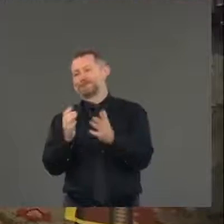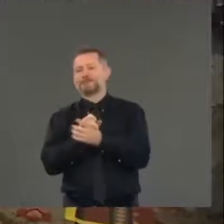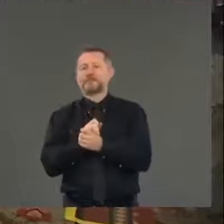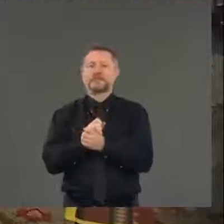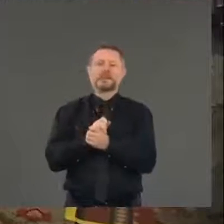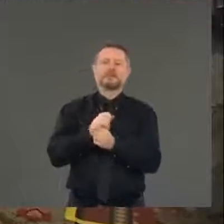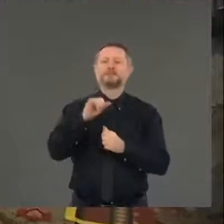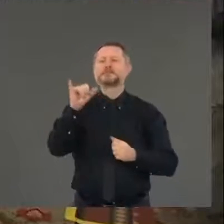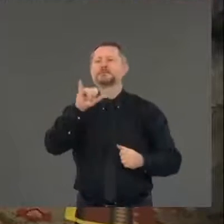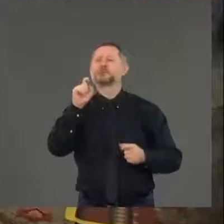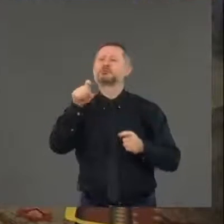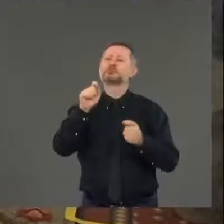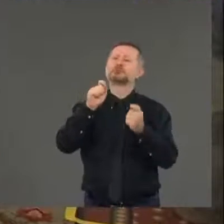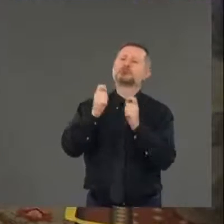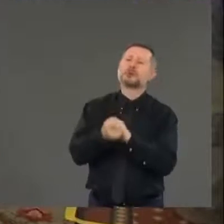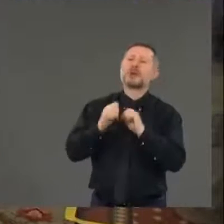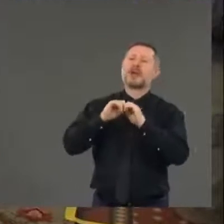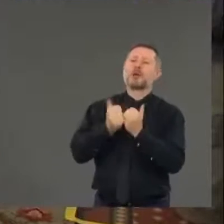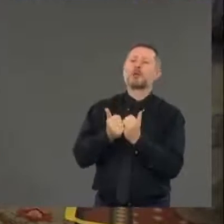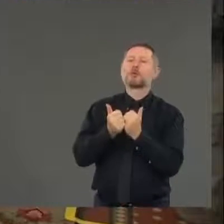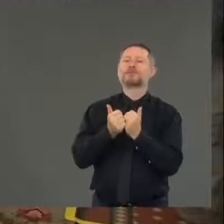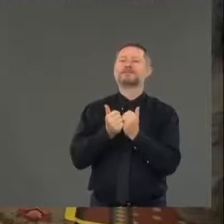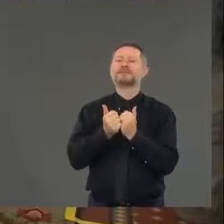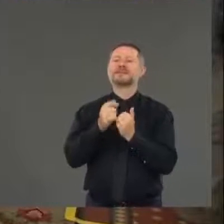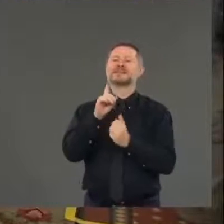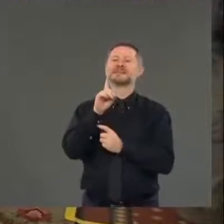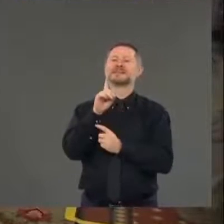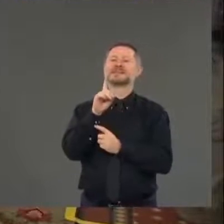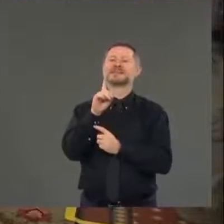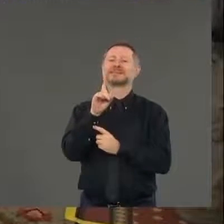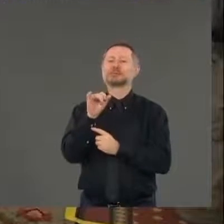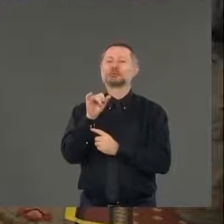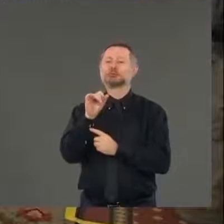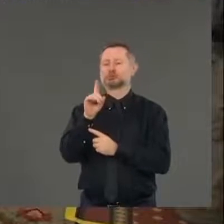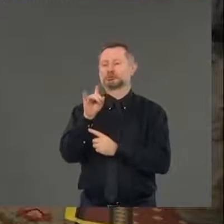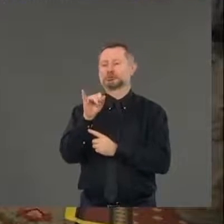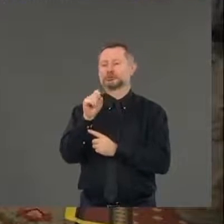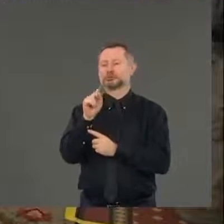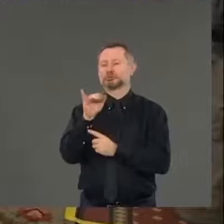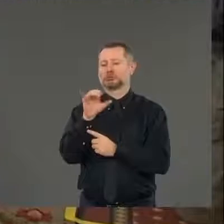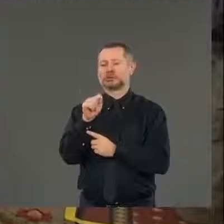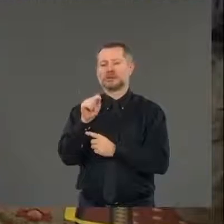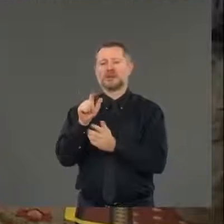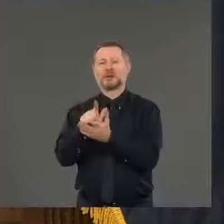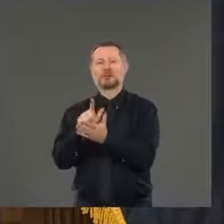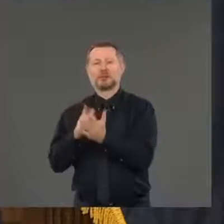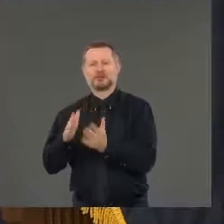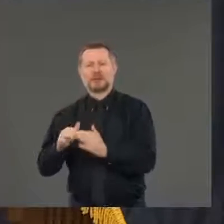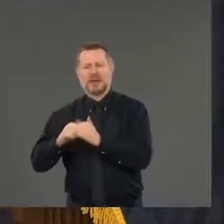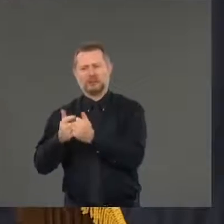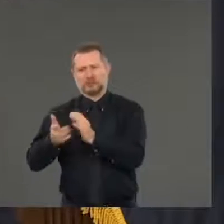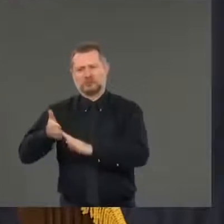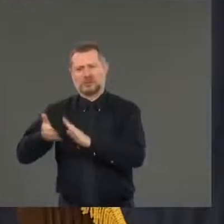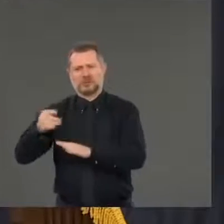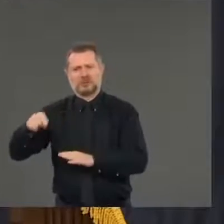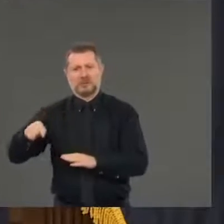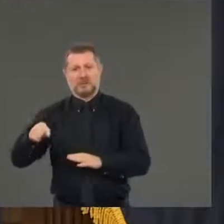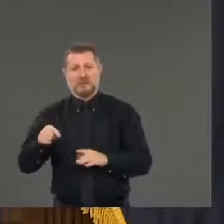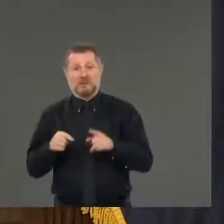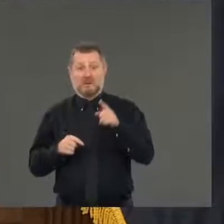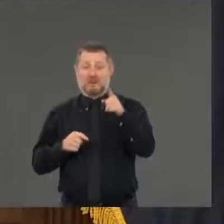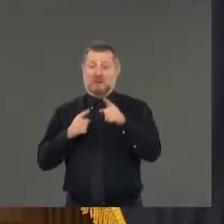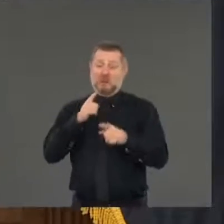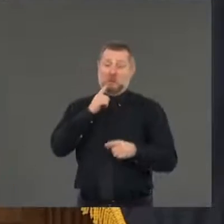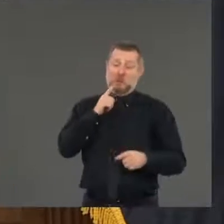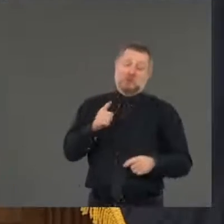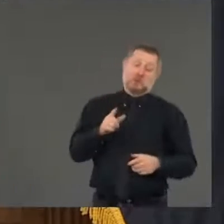thinking how to rethink district attorney offices, how they release breeding material to the public? Look, they could do that, but that's not a